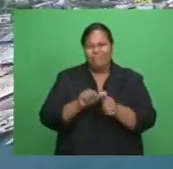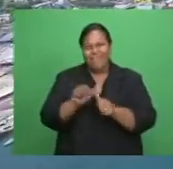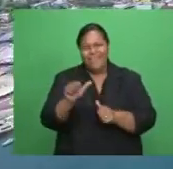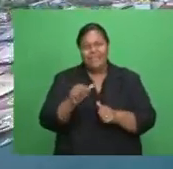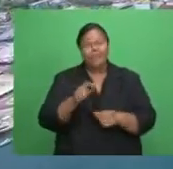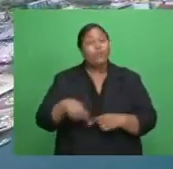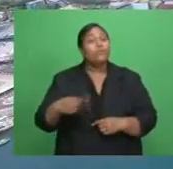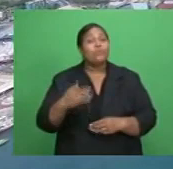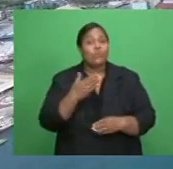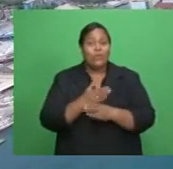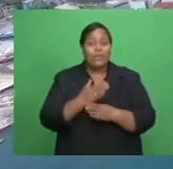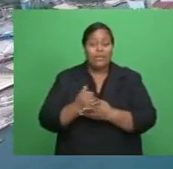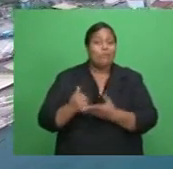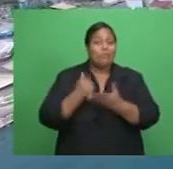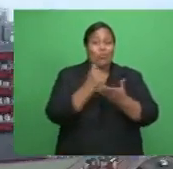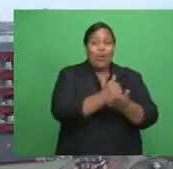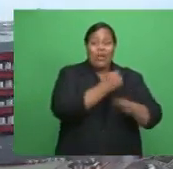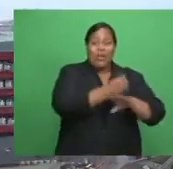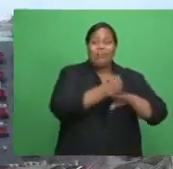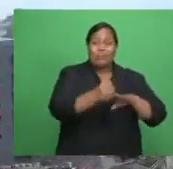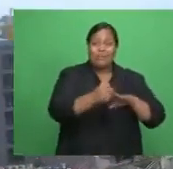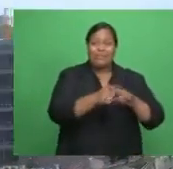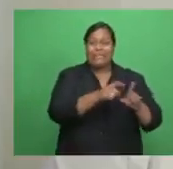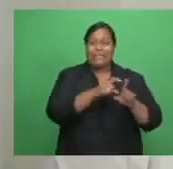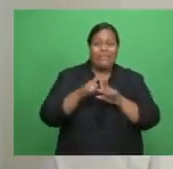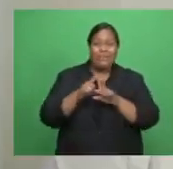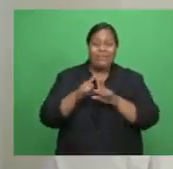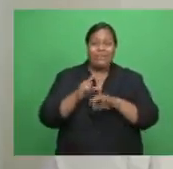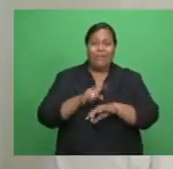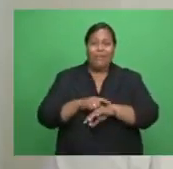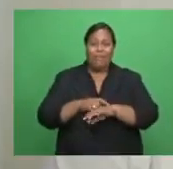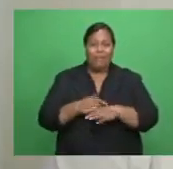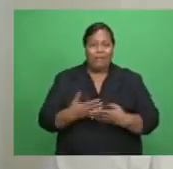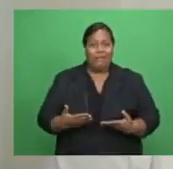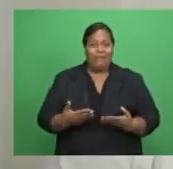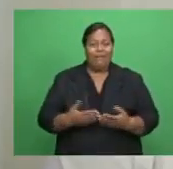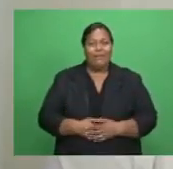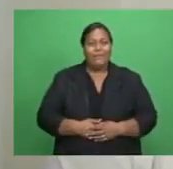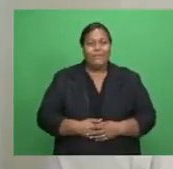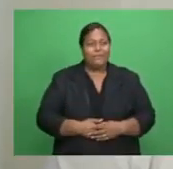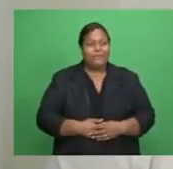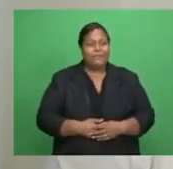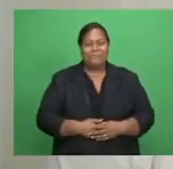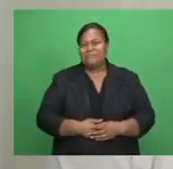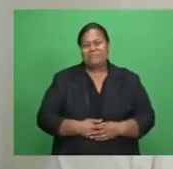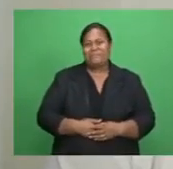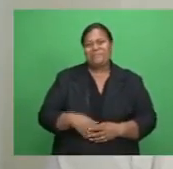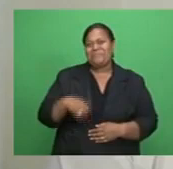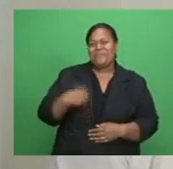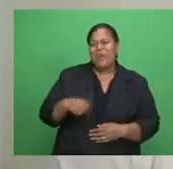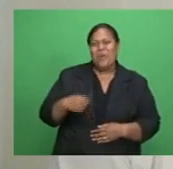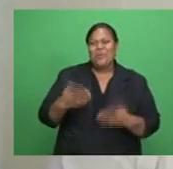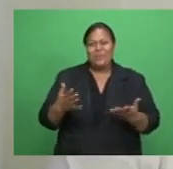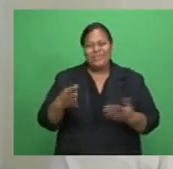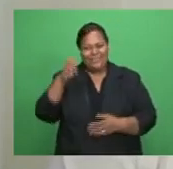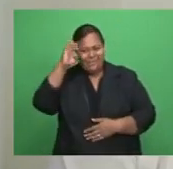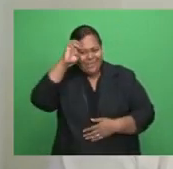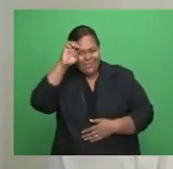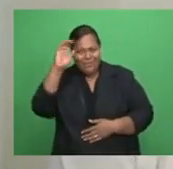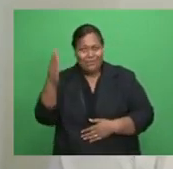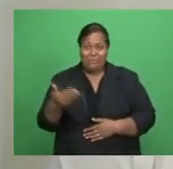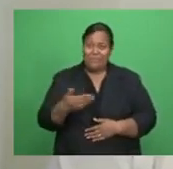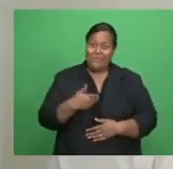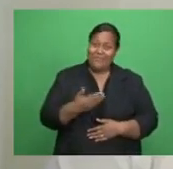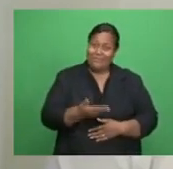and support the government in this difficult time. So no predictions from me. Let's see. Of course, we all understand